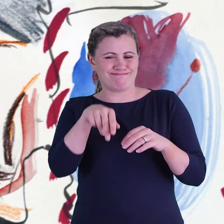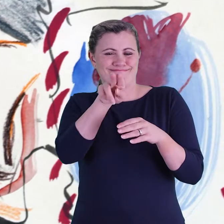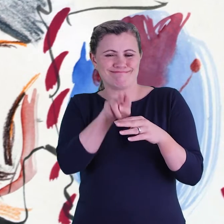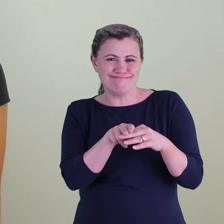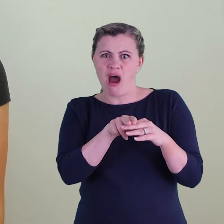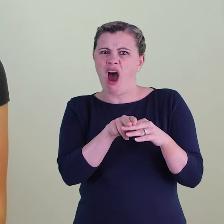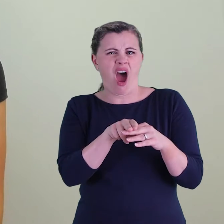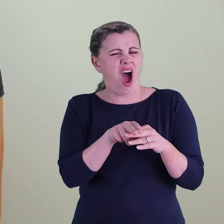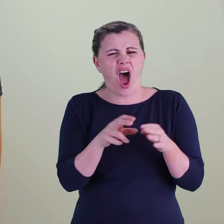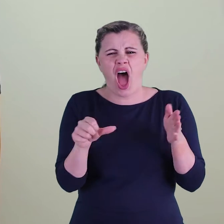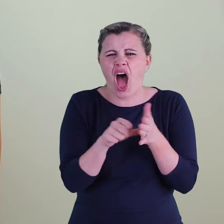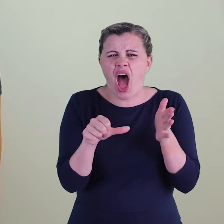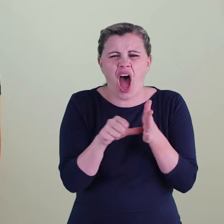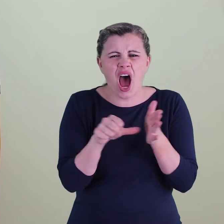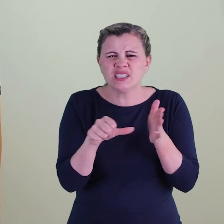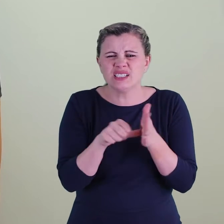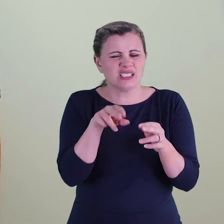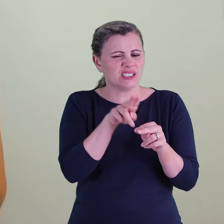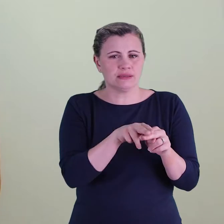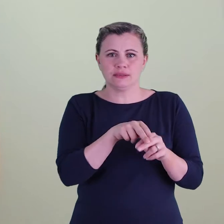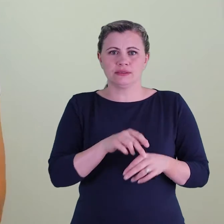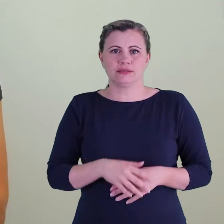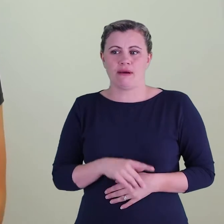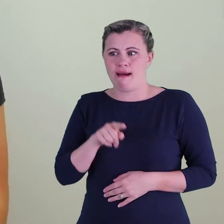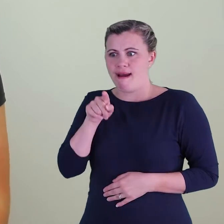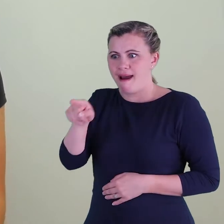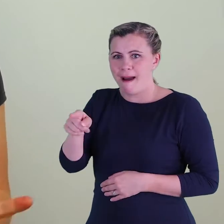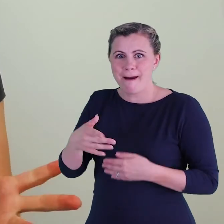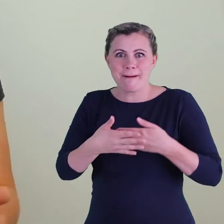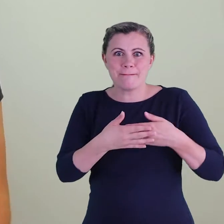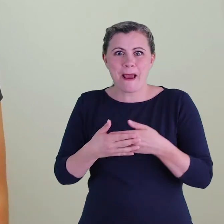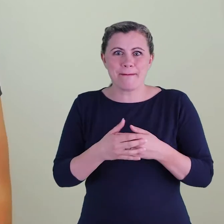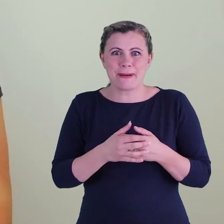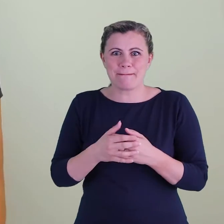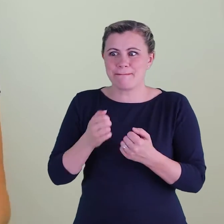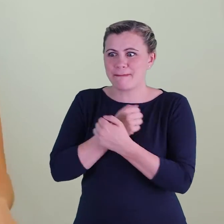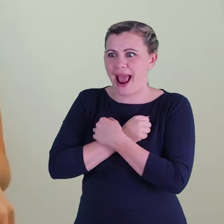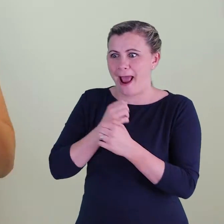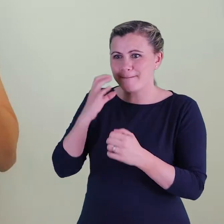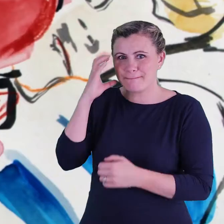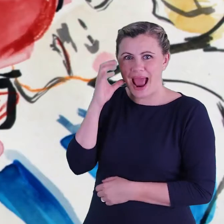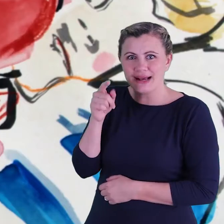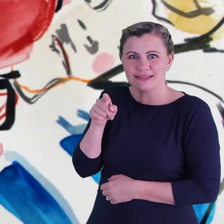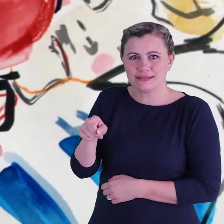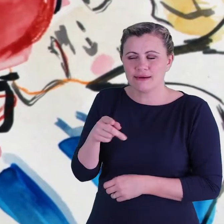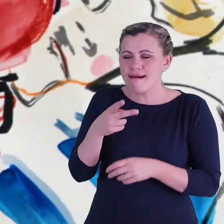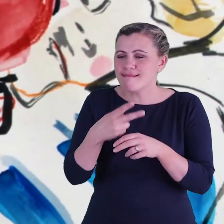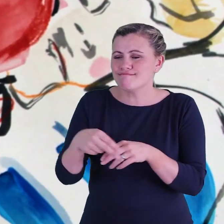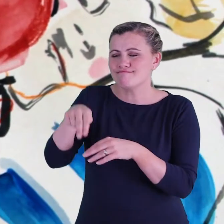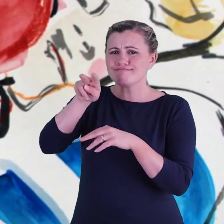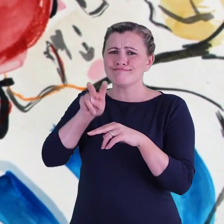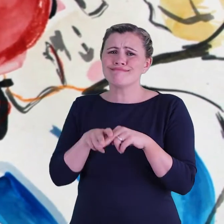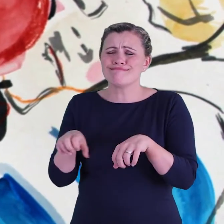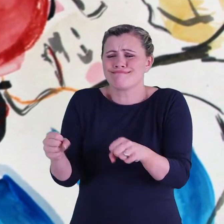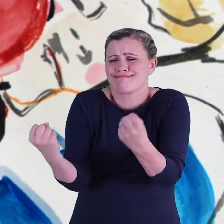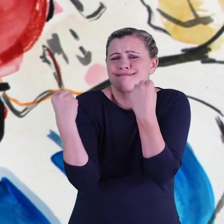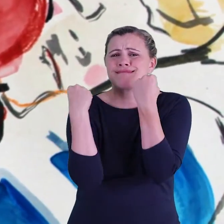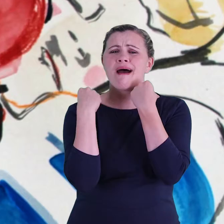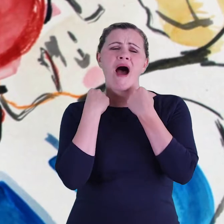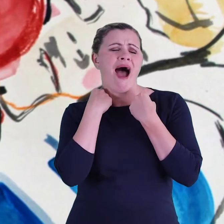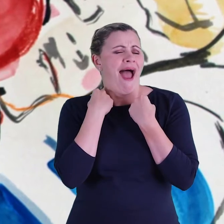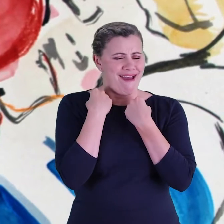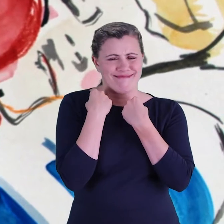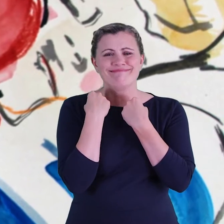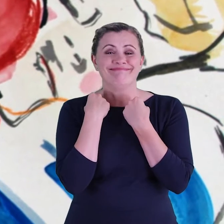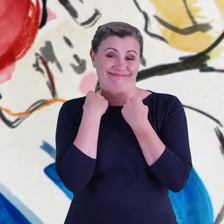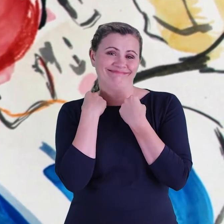tossed. But Baby Bear's bed was lovely, and complain as she might, she snuggled down to sleep,